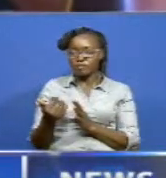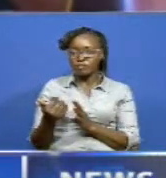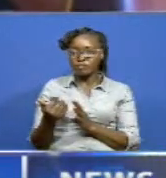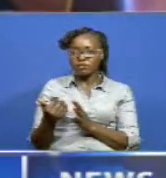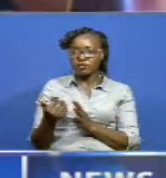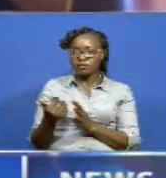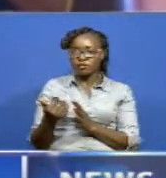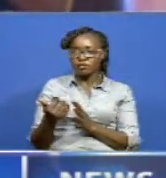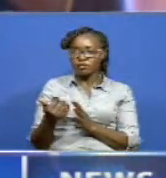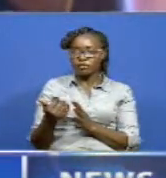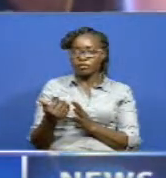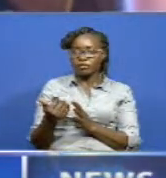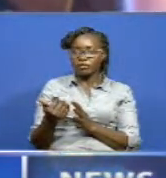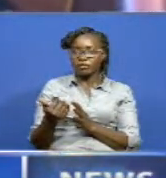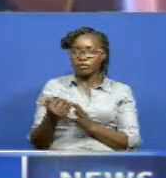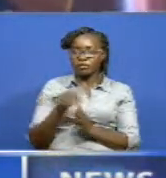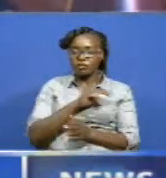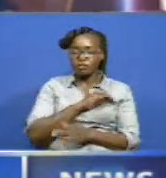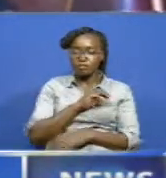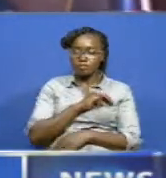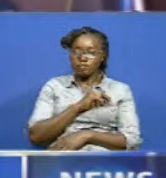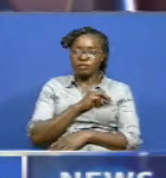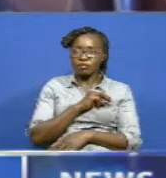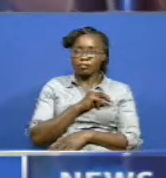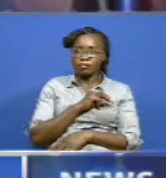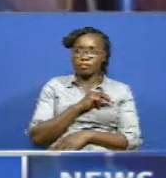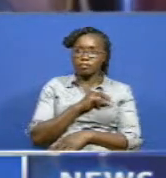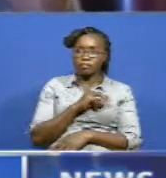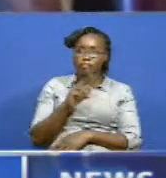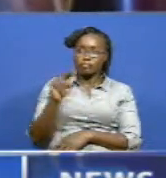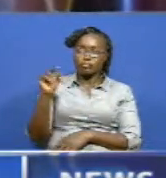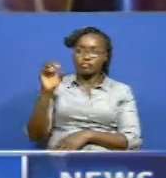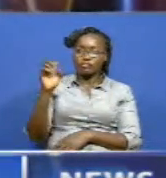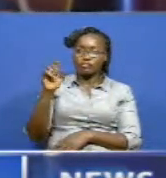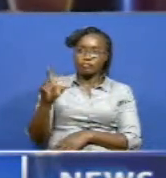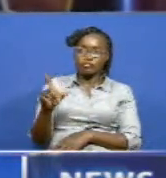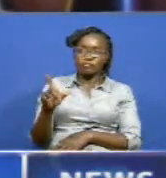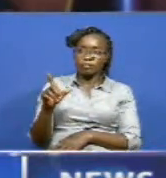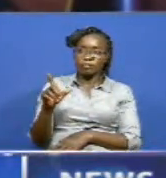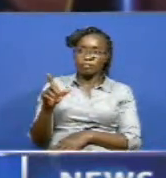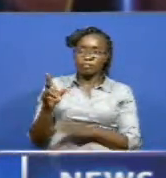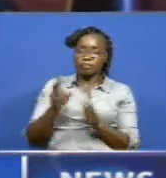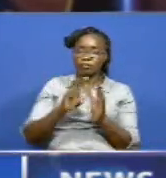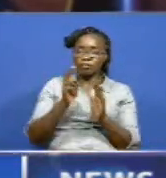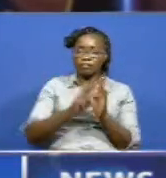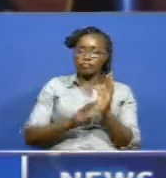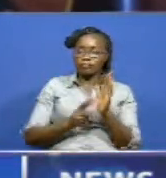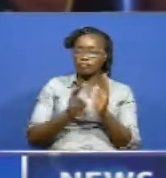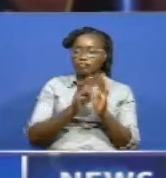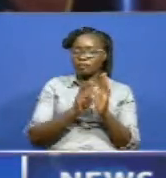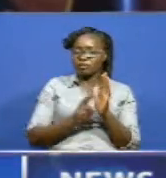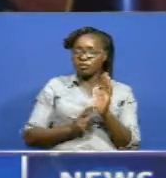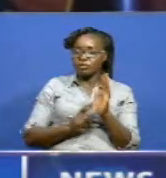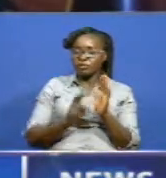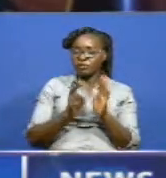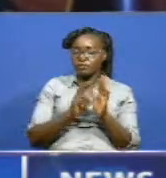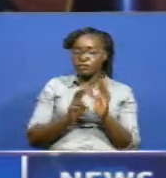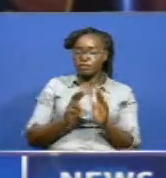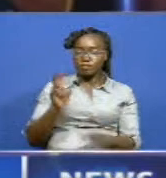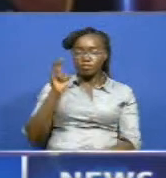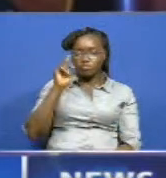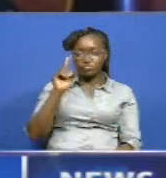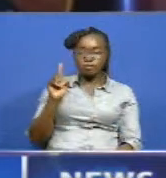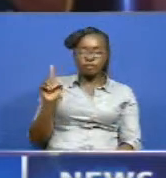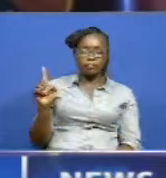Agrippina Kundu. Masi Moim, Noel Murambi, Leonida Kasaya and Pamela Jepkirui make up the left attackers